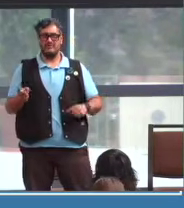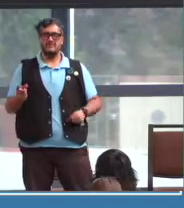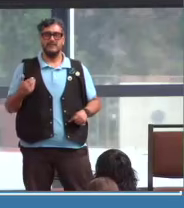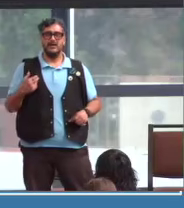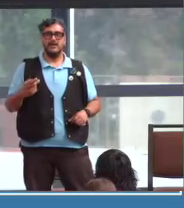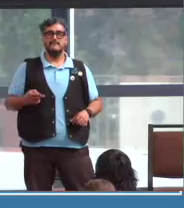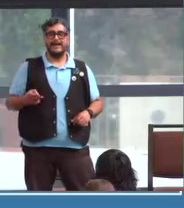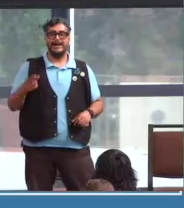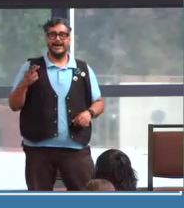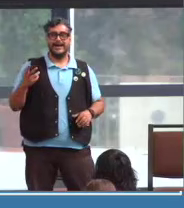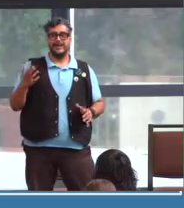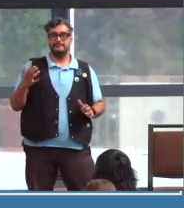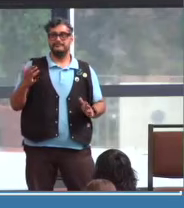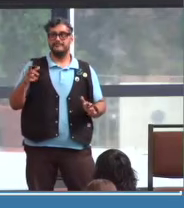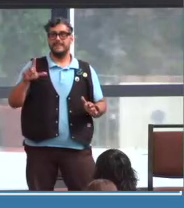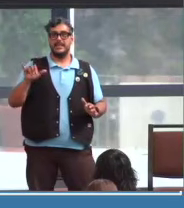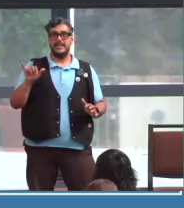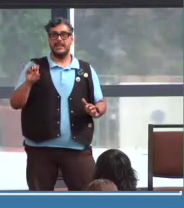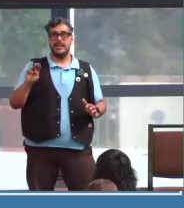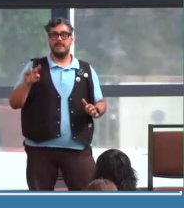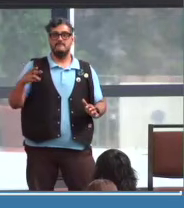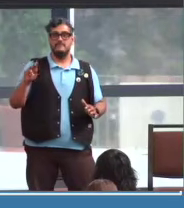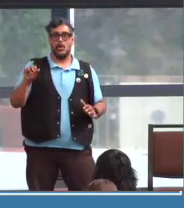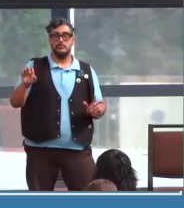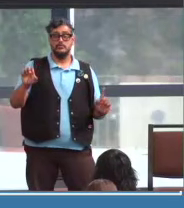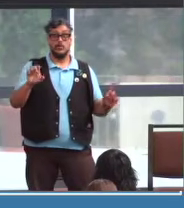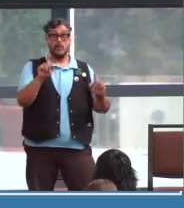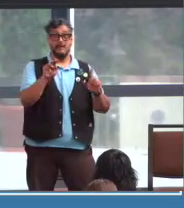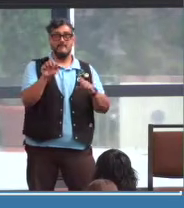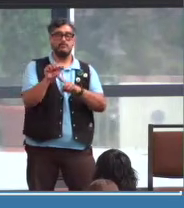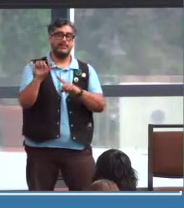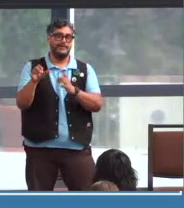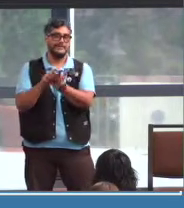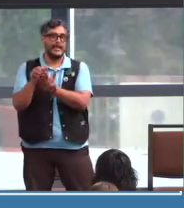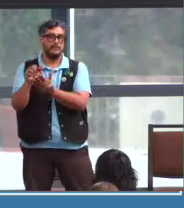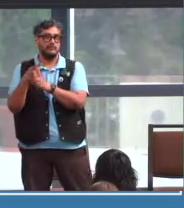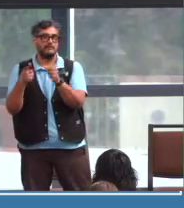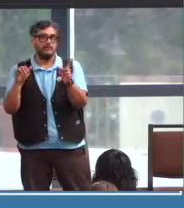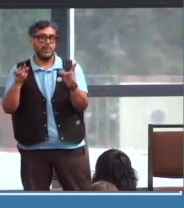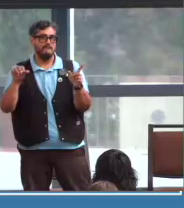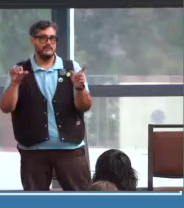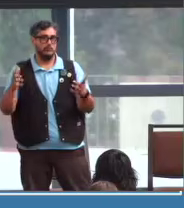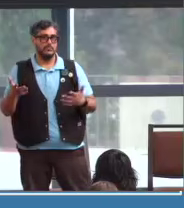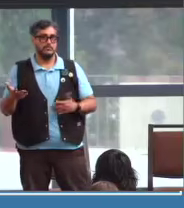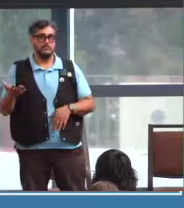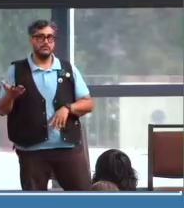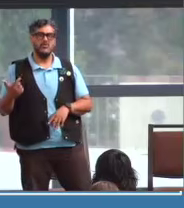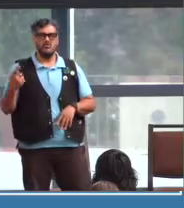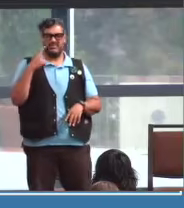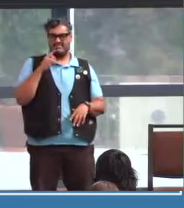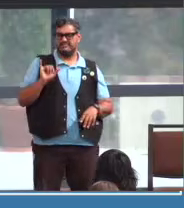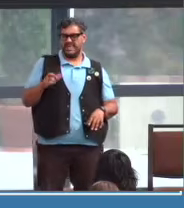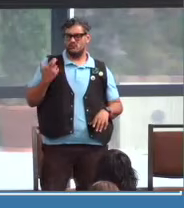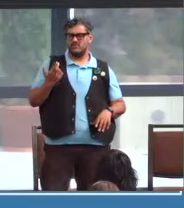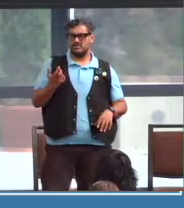high prevalence in lymph nodes. And so lymphoma is essentially a cancer of the lymph nodes. And so we think that's why,